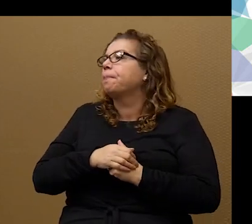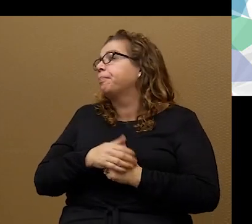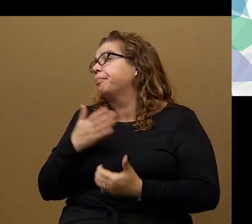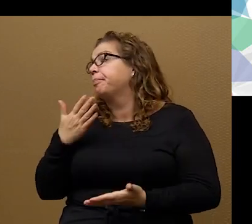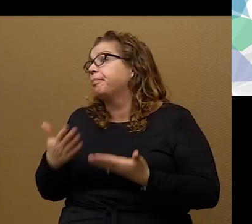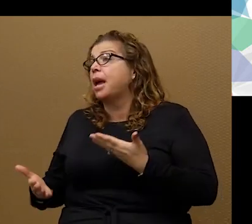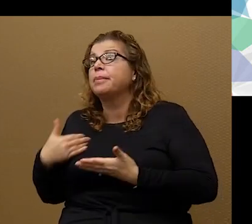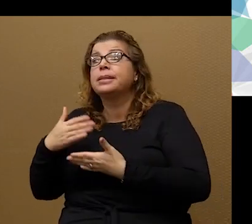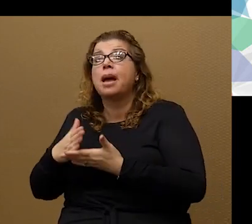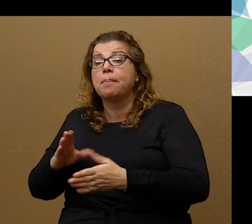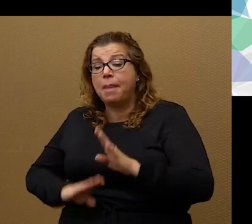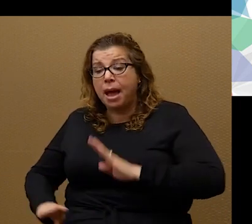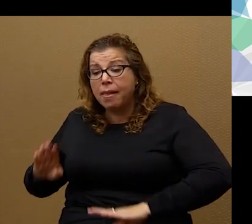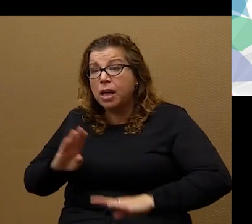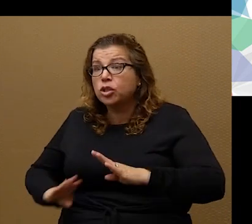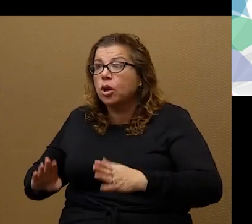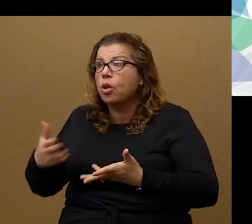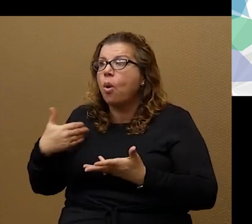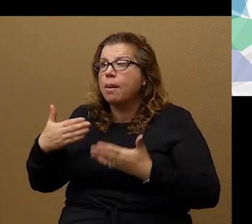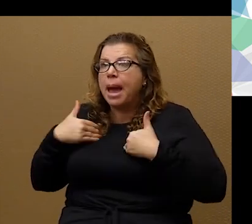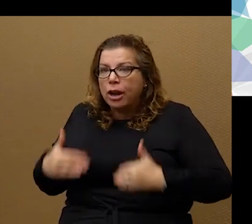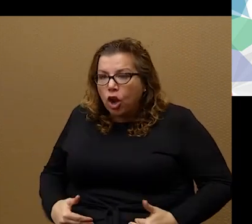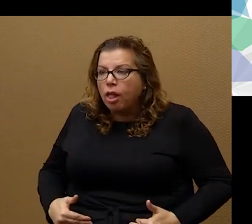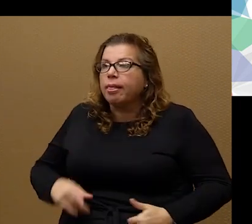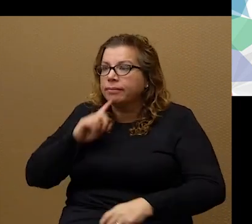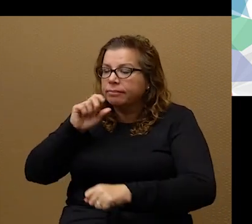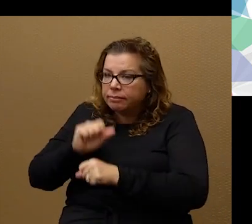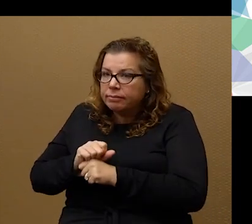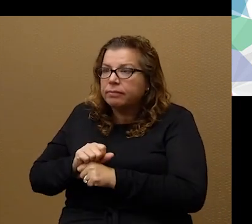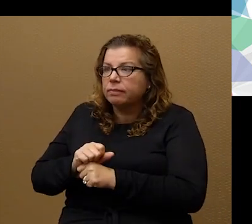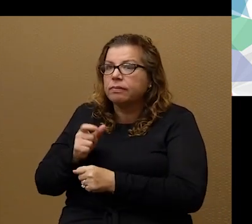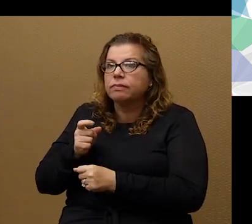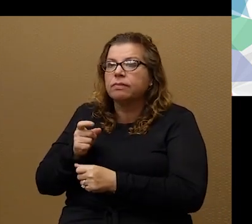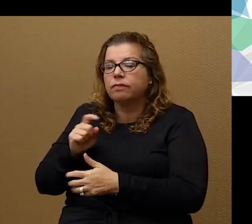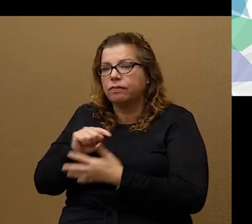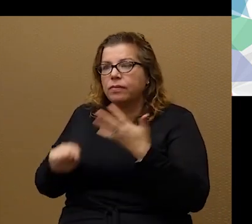be biological or medical factors.